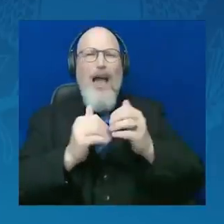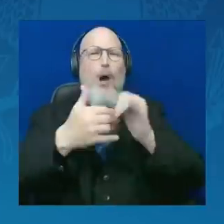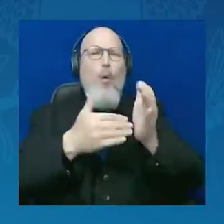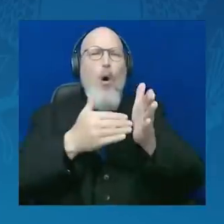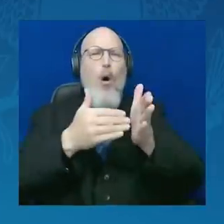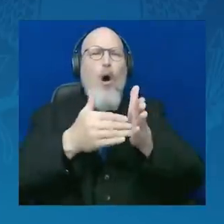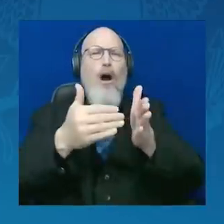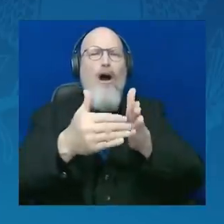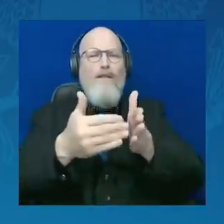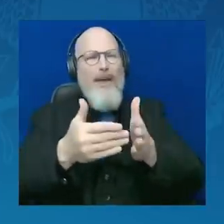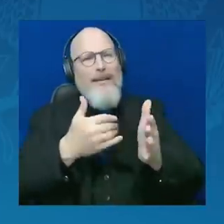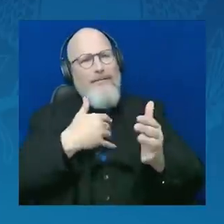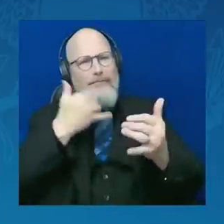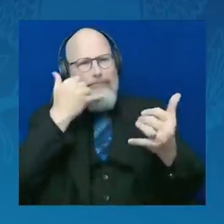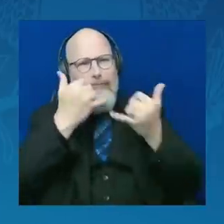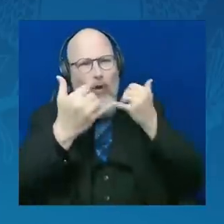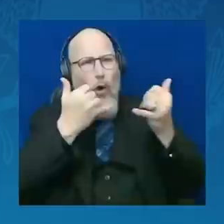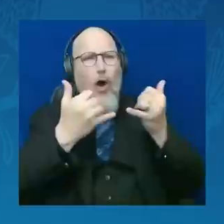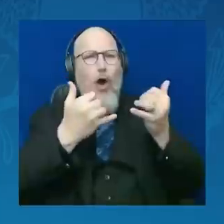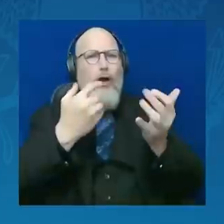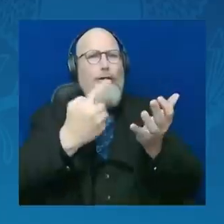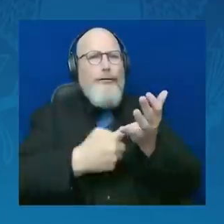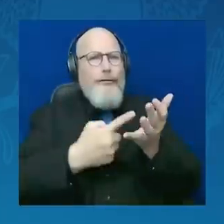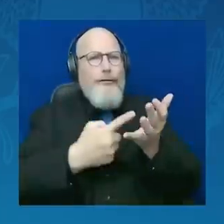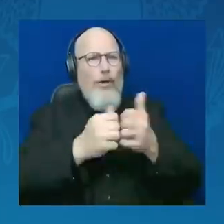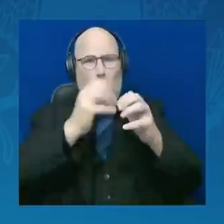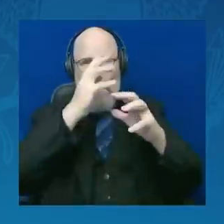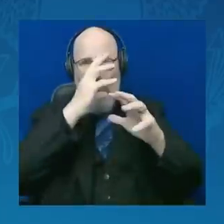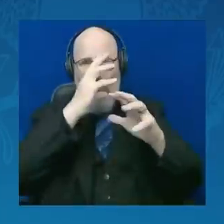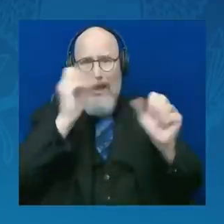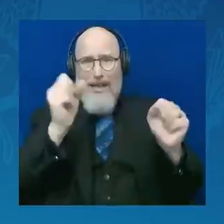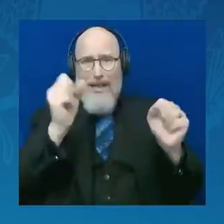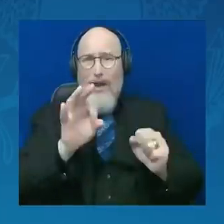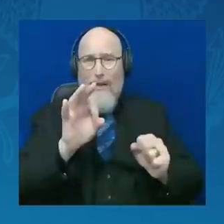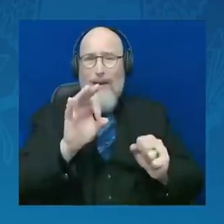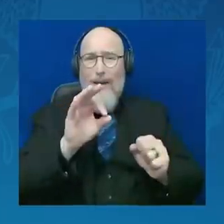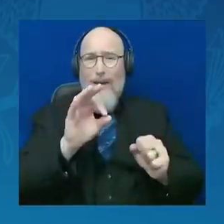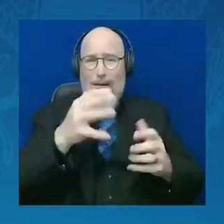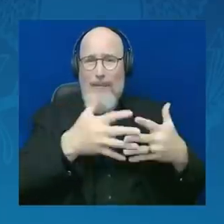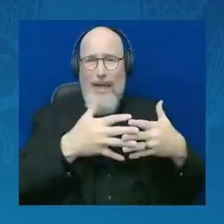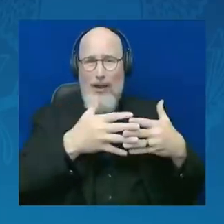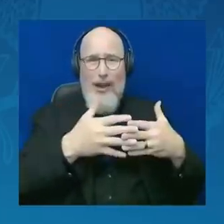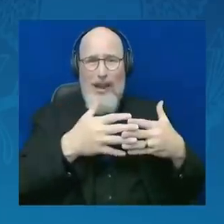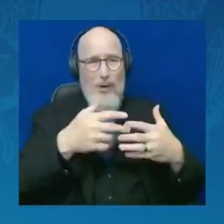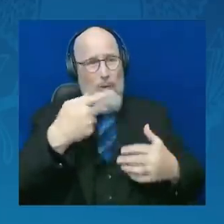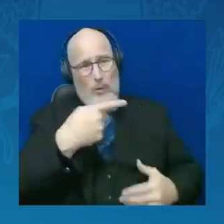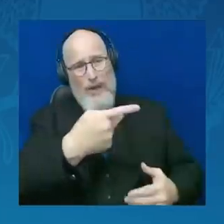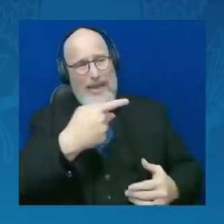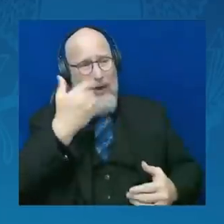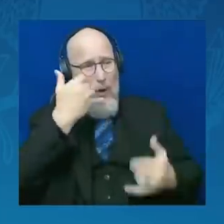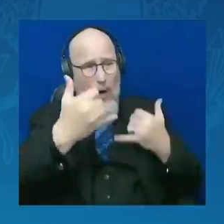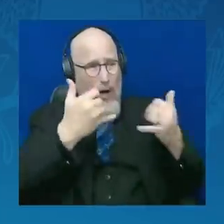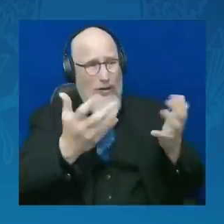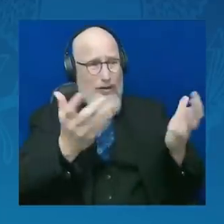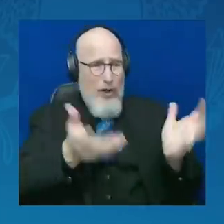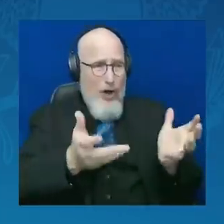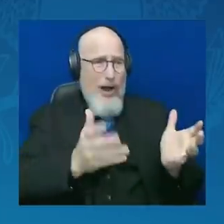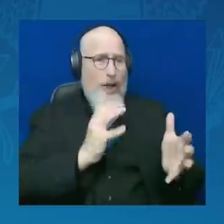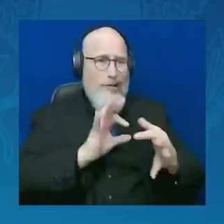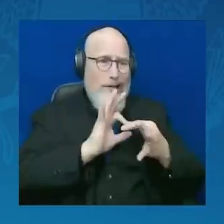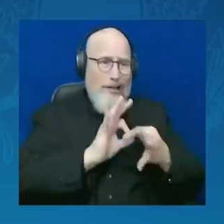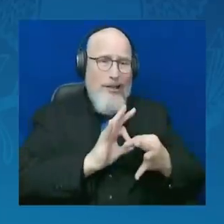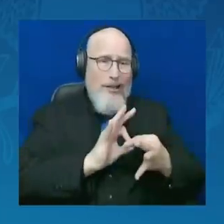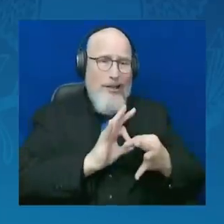talk and discuss the most important security-related topics and our mutual relations. Yes, of course, whenever we speak about great politics